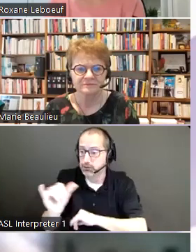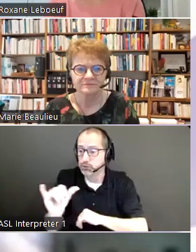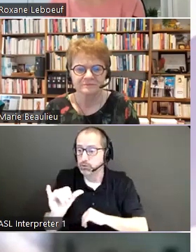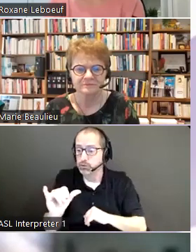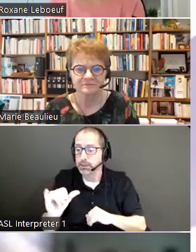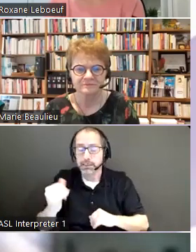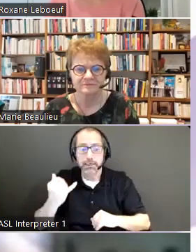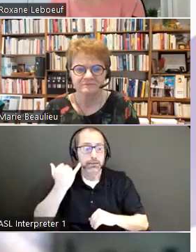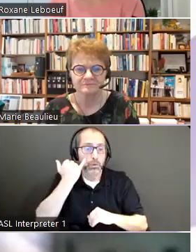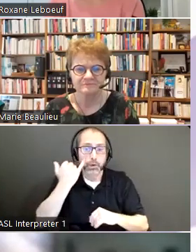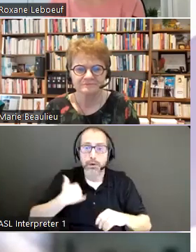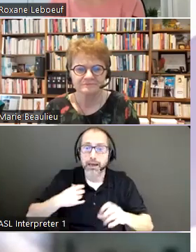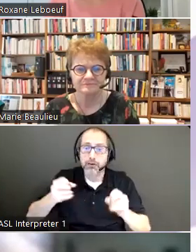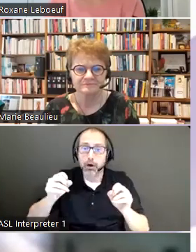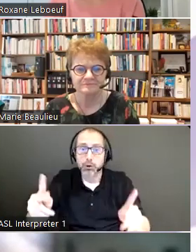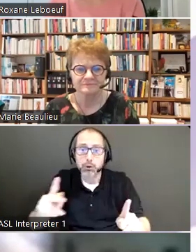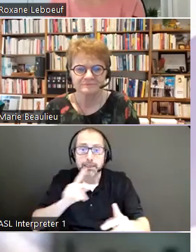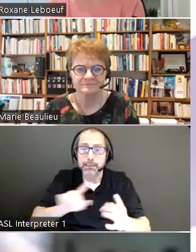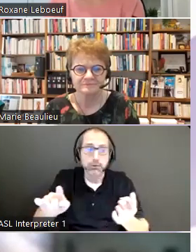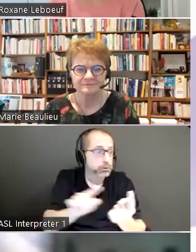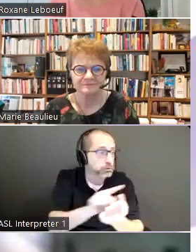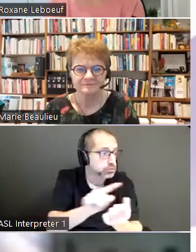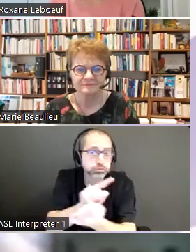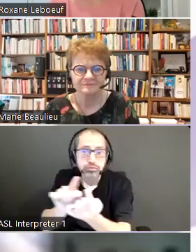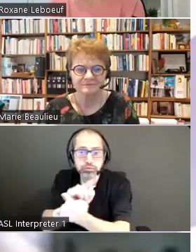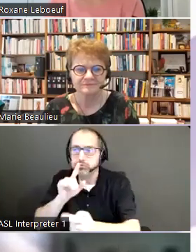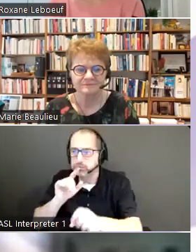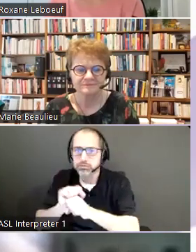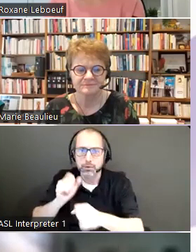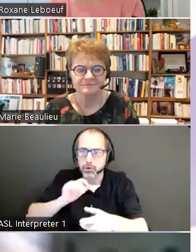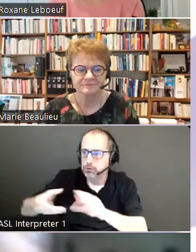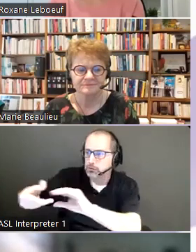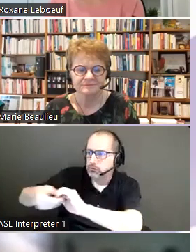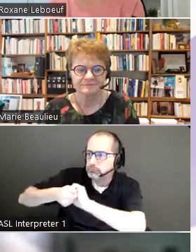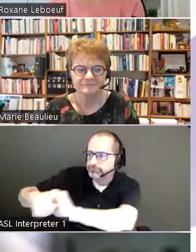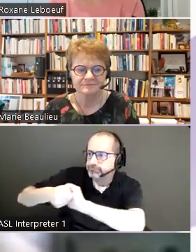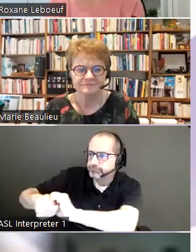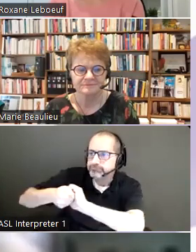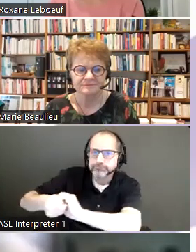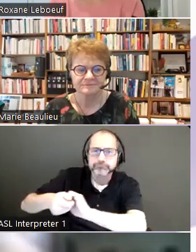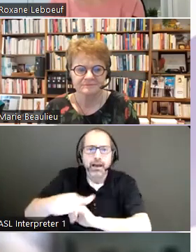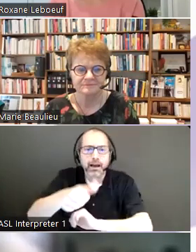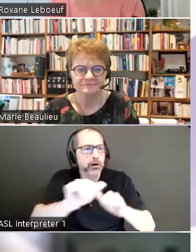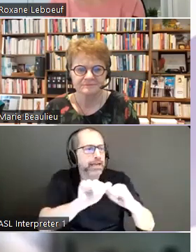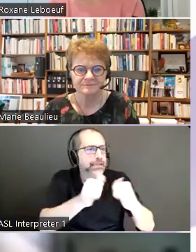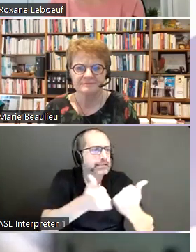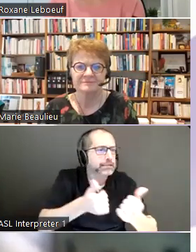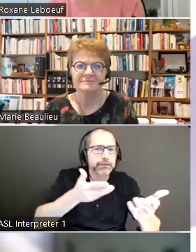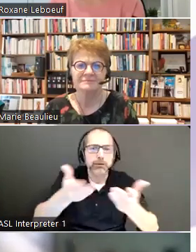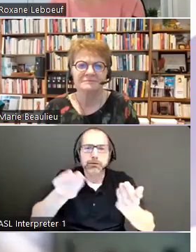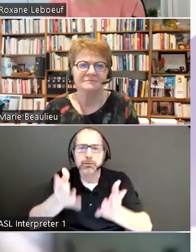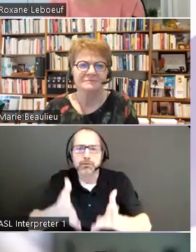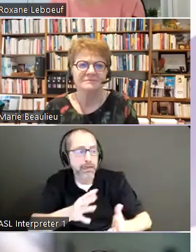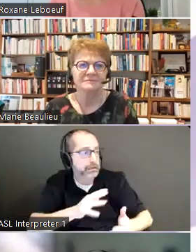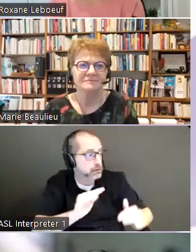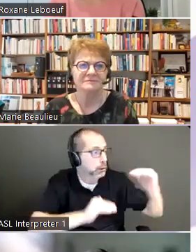advantage of that collaborative approach so we can reach out to our agencies and service providers, as well as older adults across Canada,